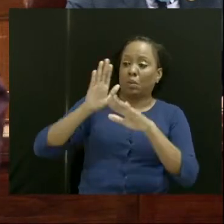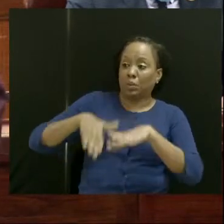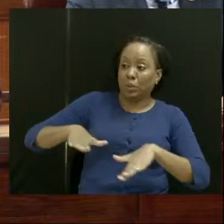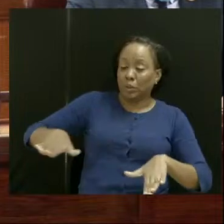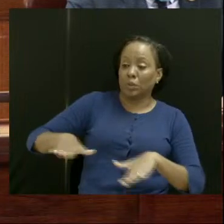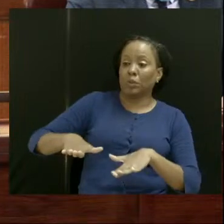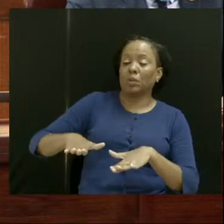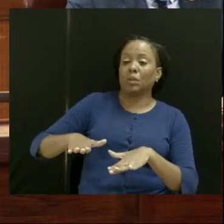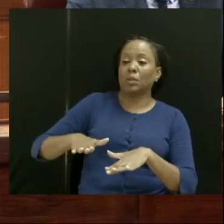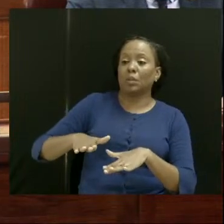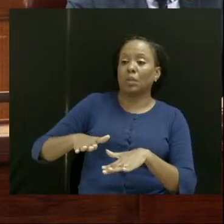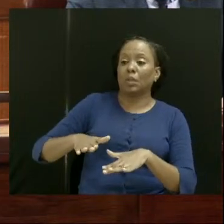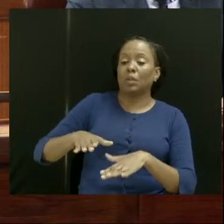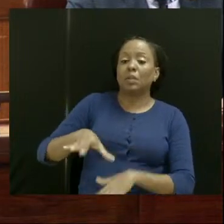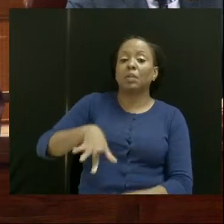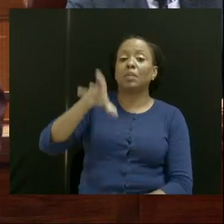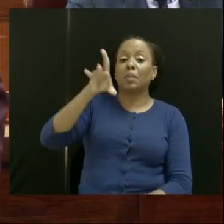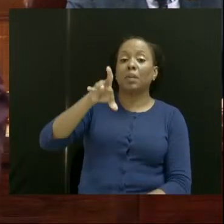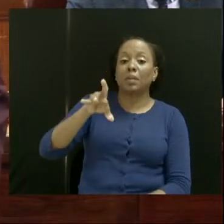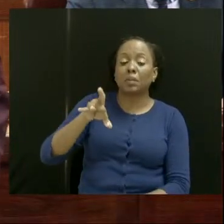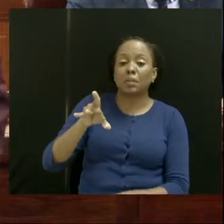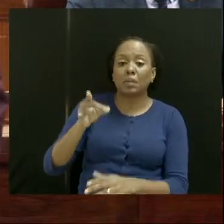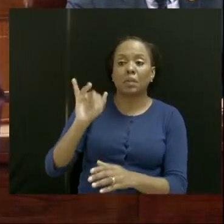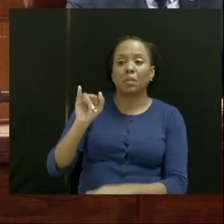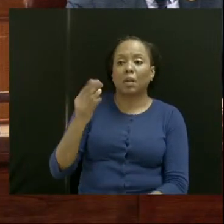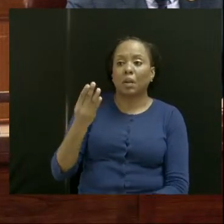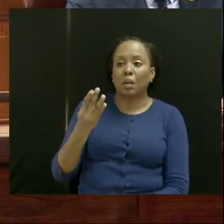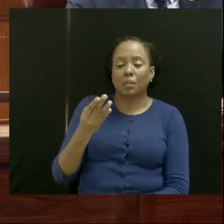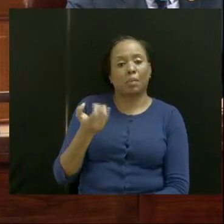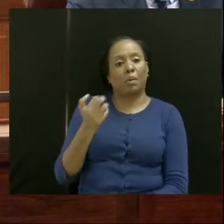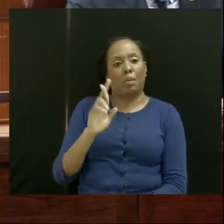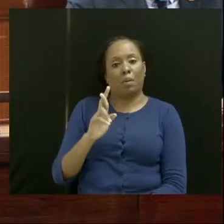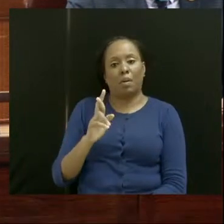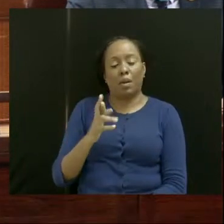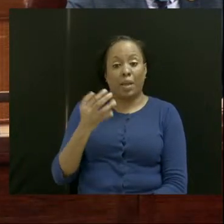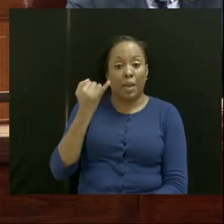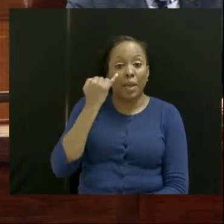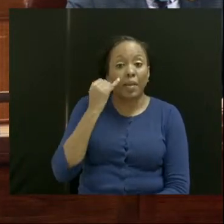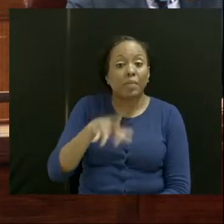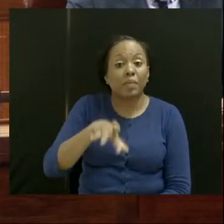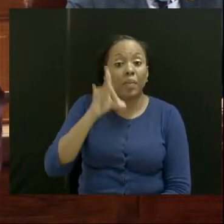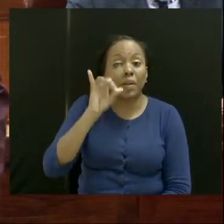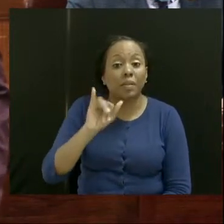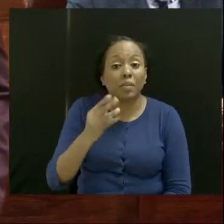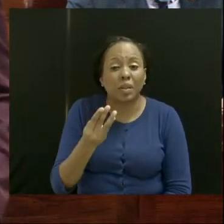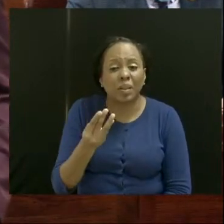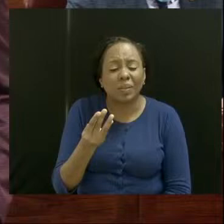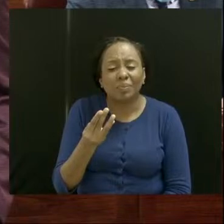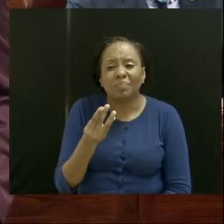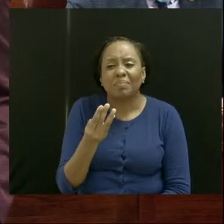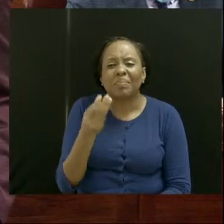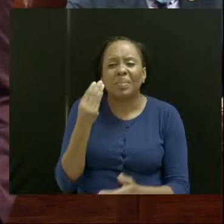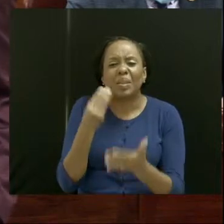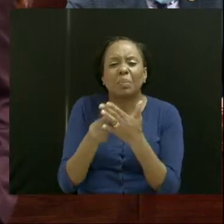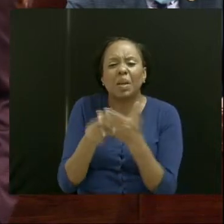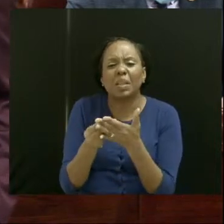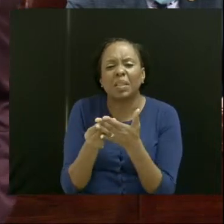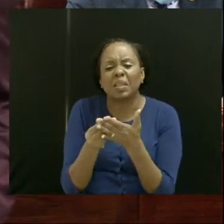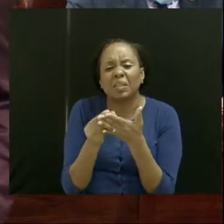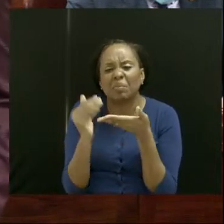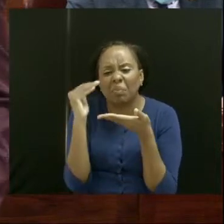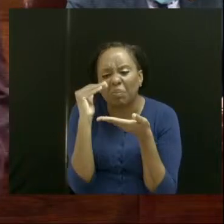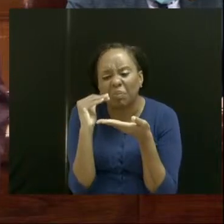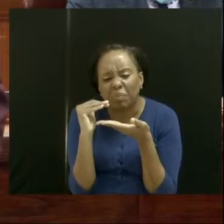or a job that produces a satisfactory level of income that helps them to meet their needs and those